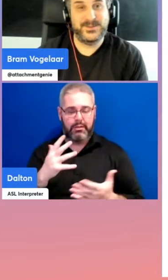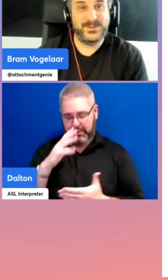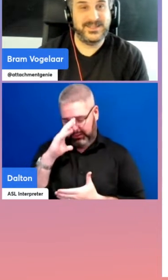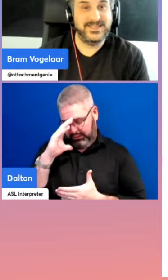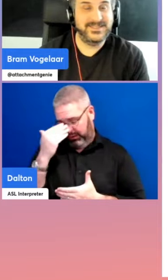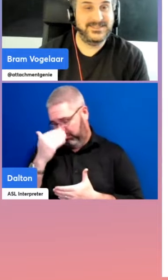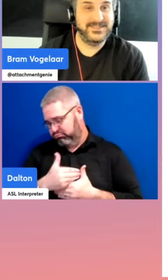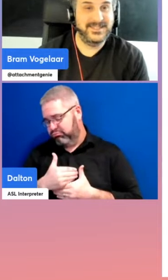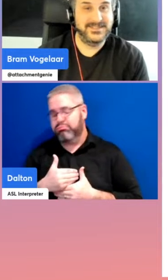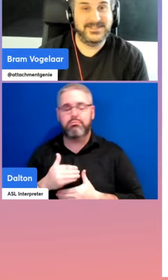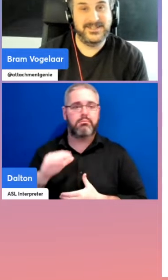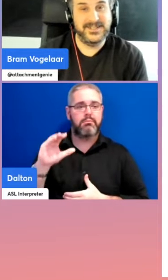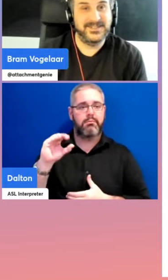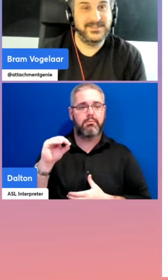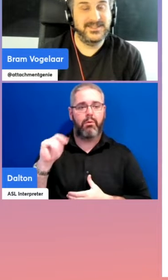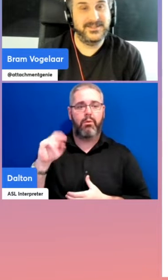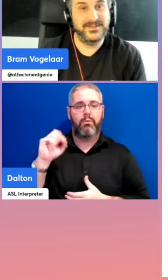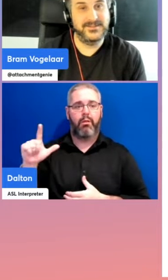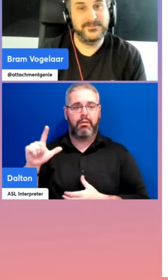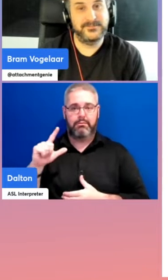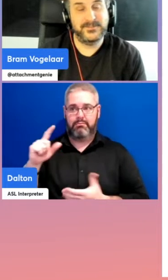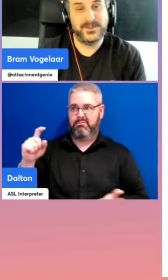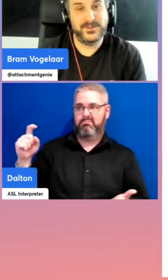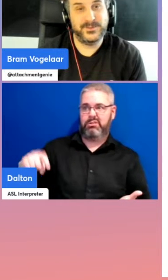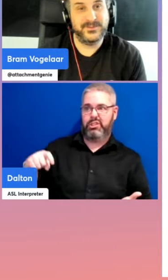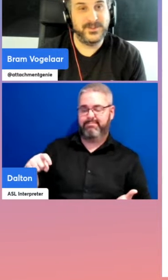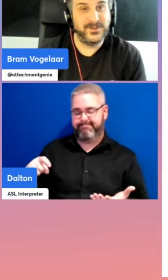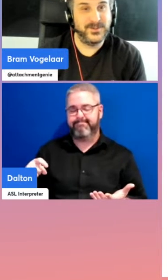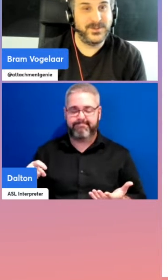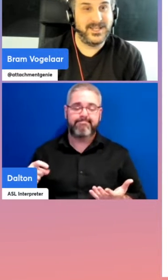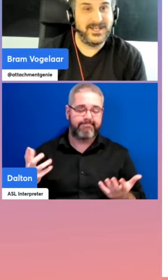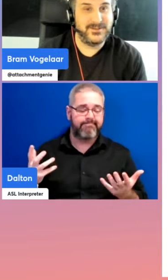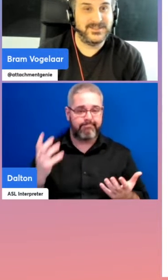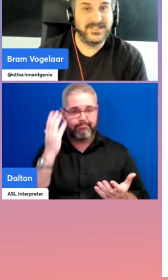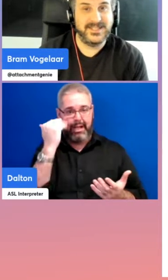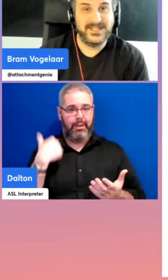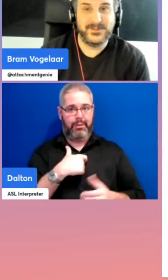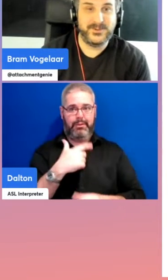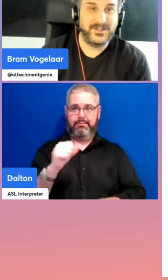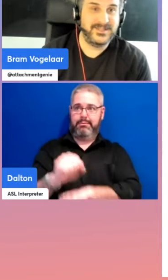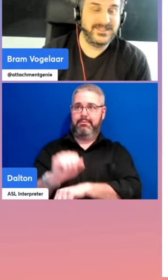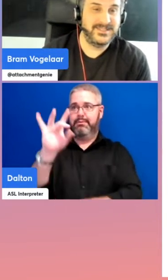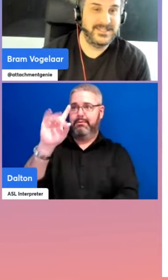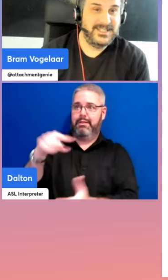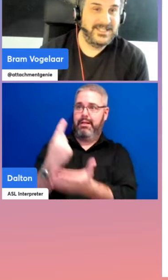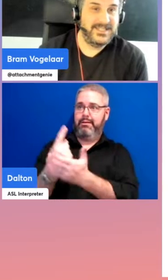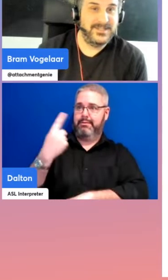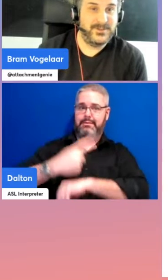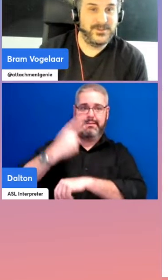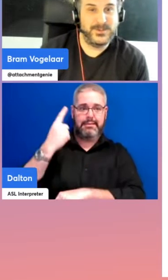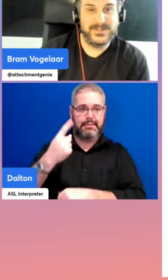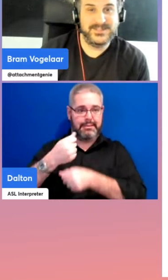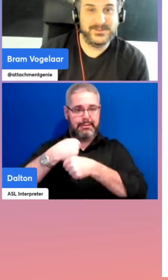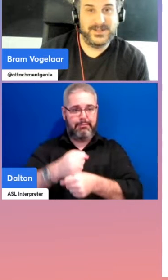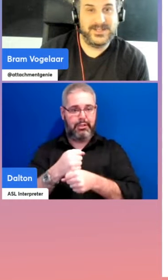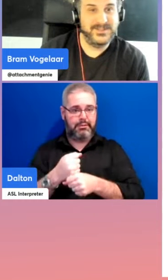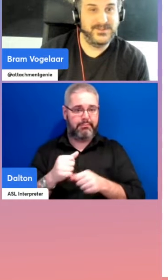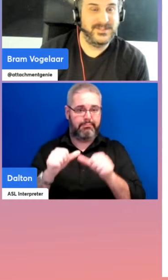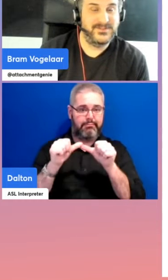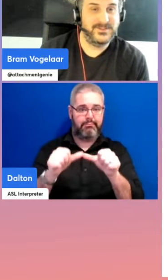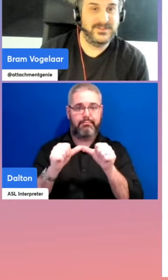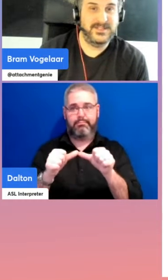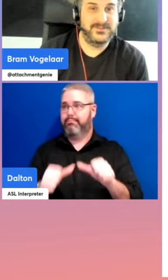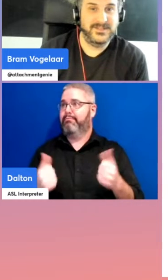Yes, on-call is necessary. Because we only work 8 hours a day and our product in a modern world is